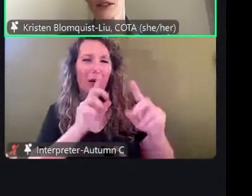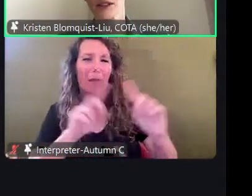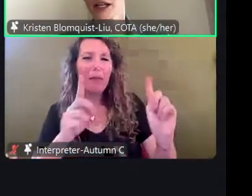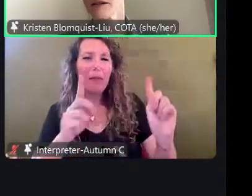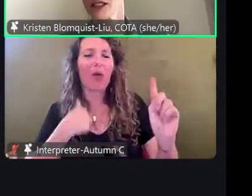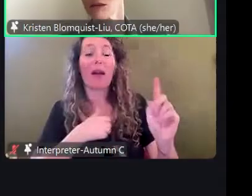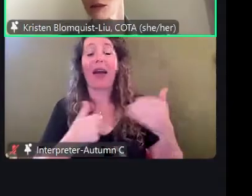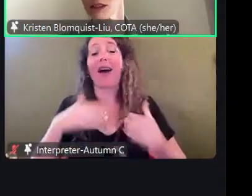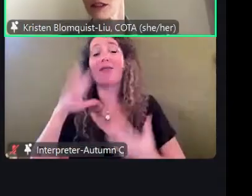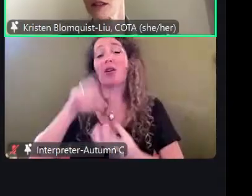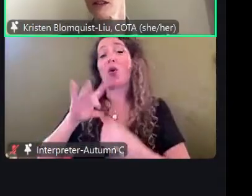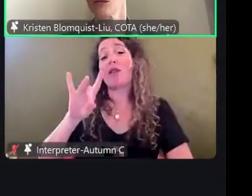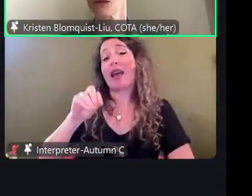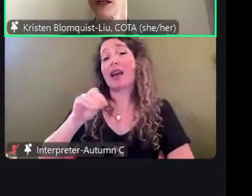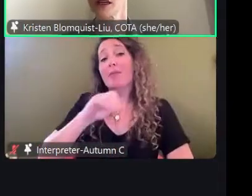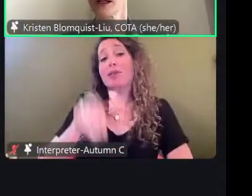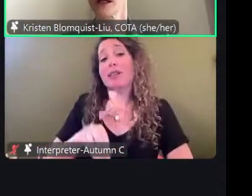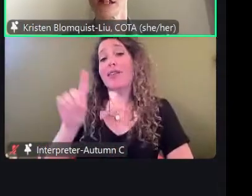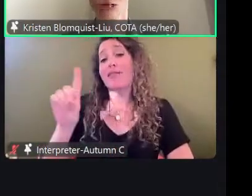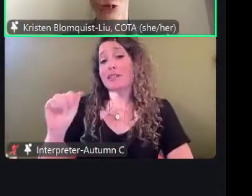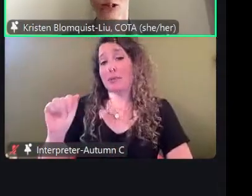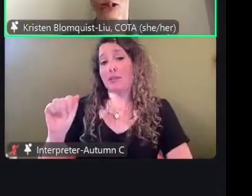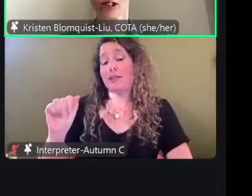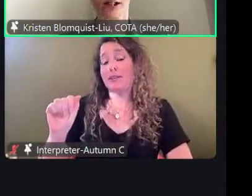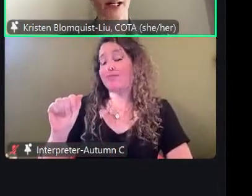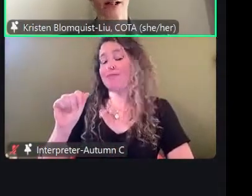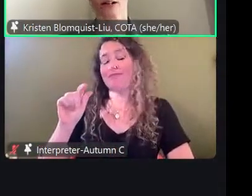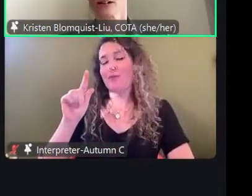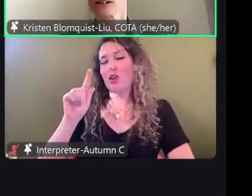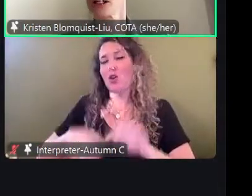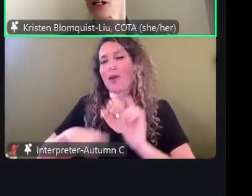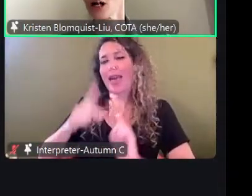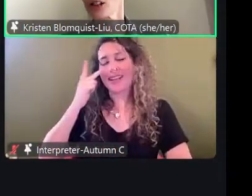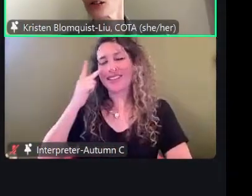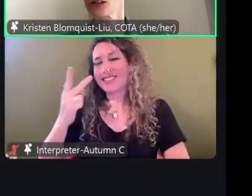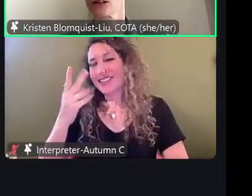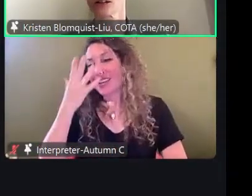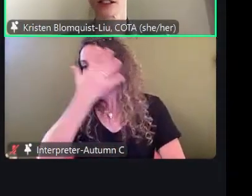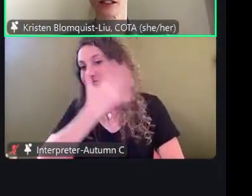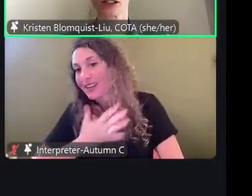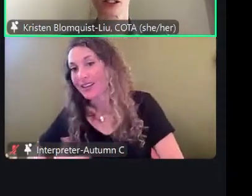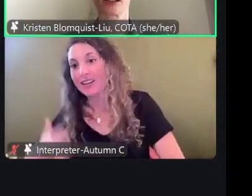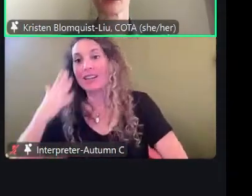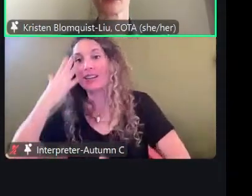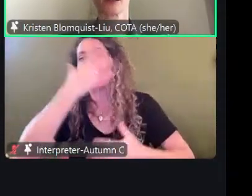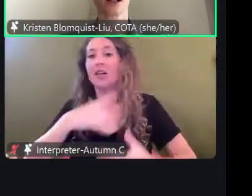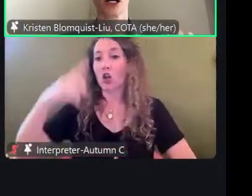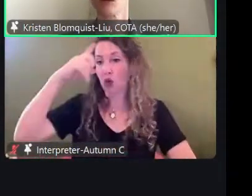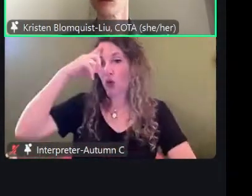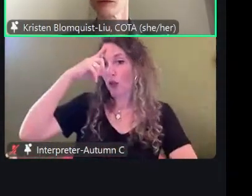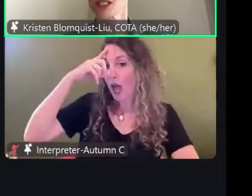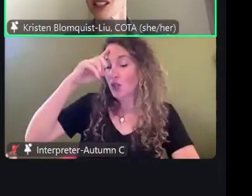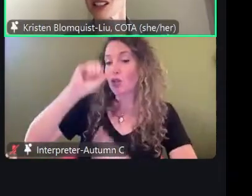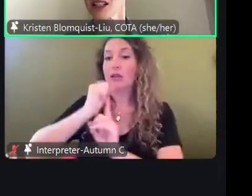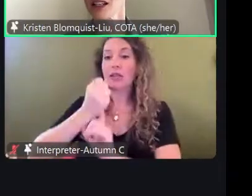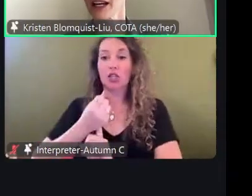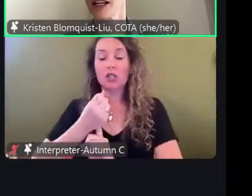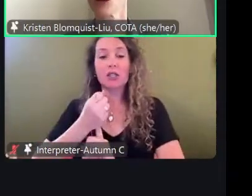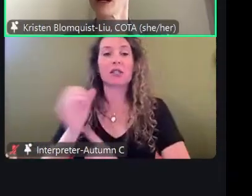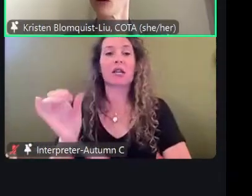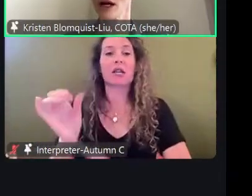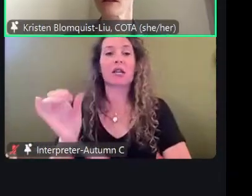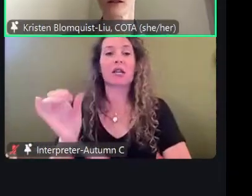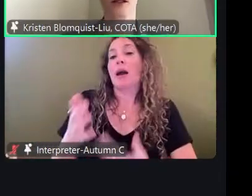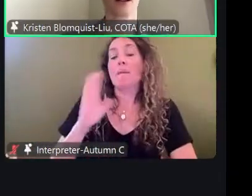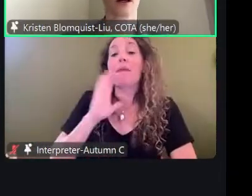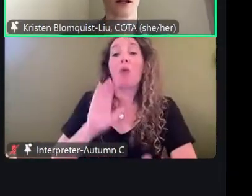have 80% of disabilities being invisible, and that includes the neurological conditions, such as in the